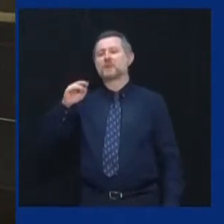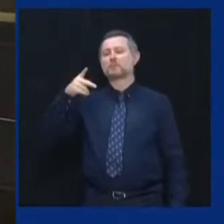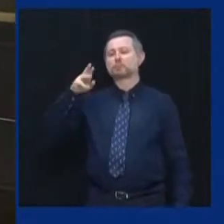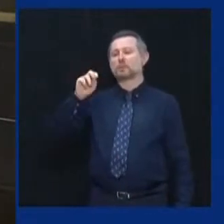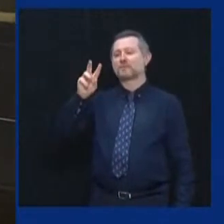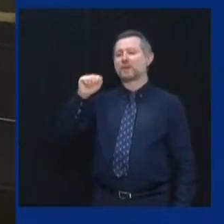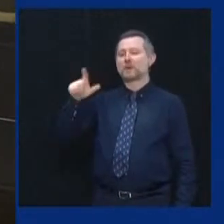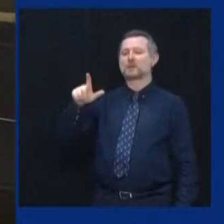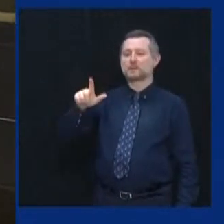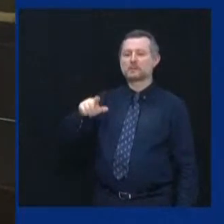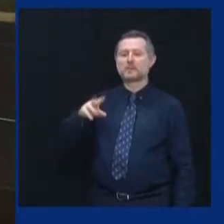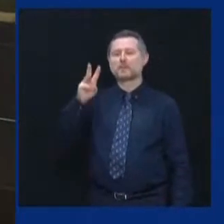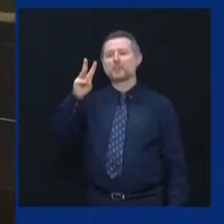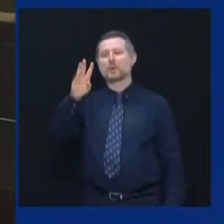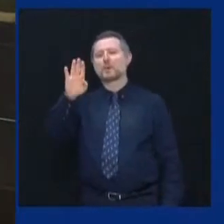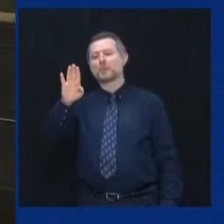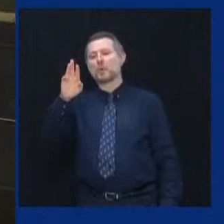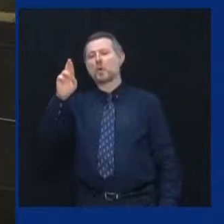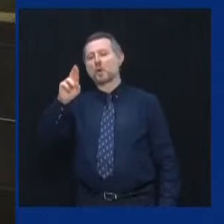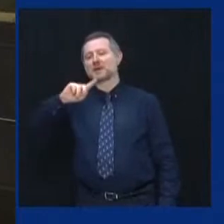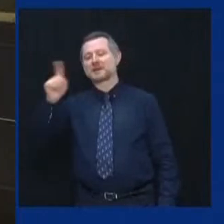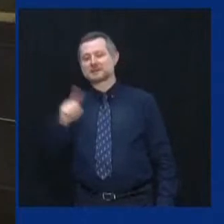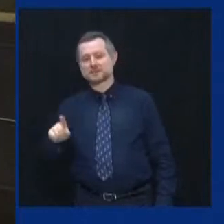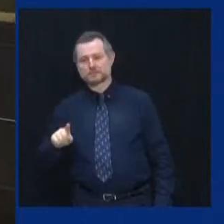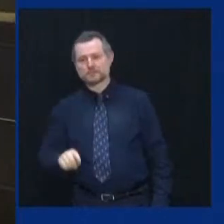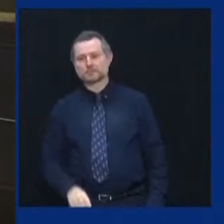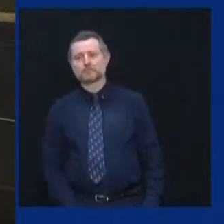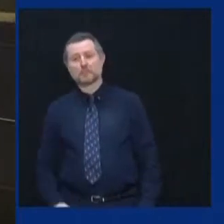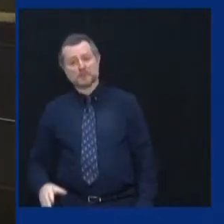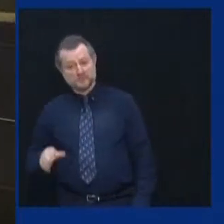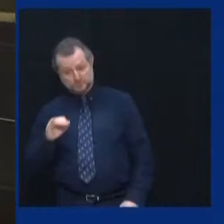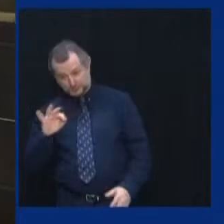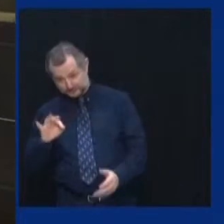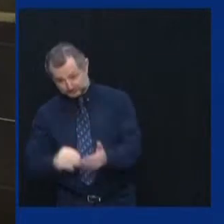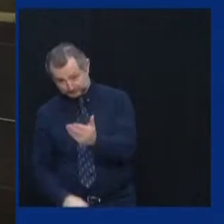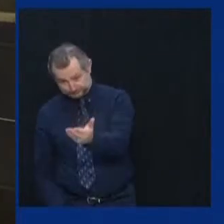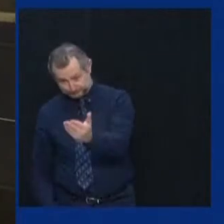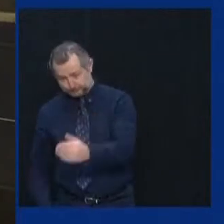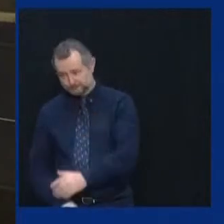WGRZ. Jeff, your line is now open. Please unmute your microphone.